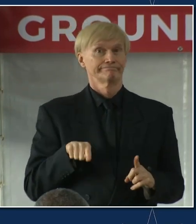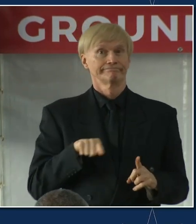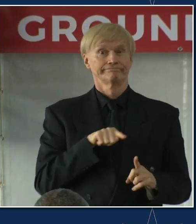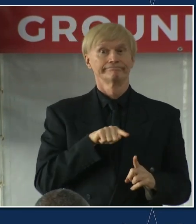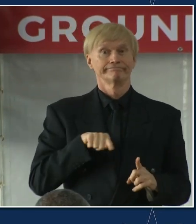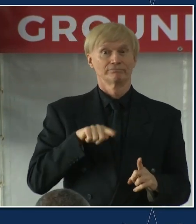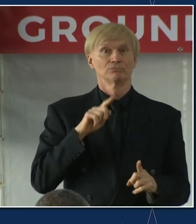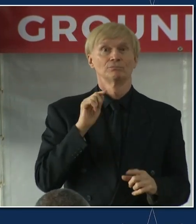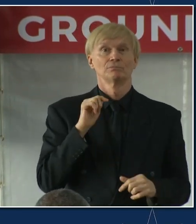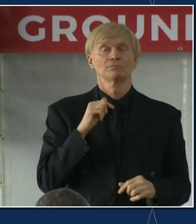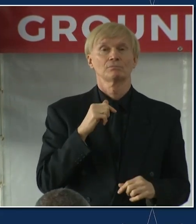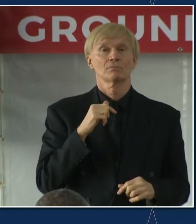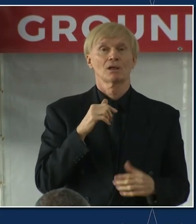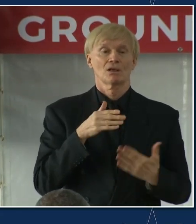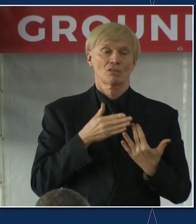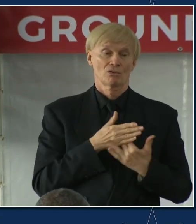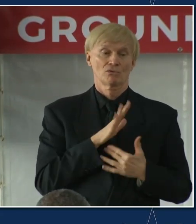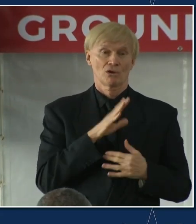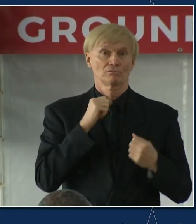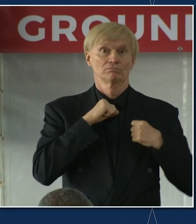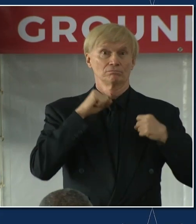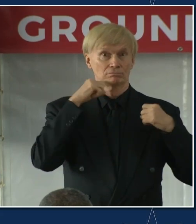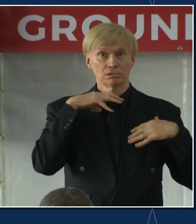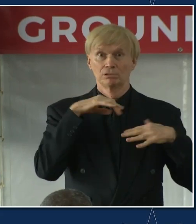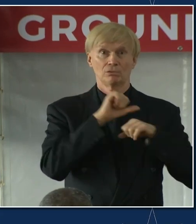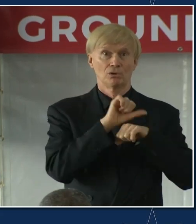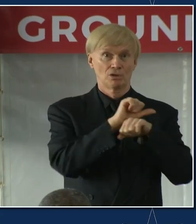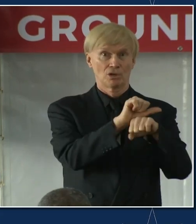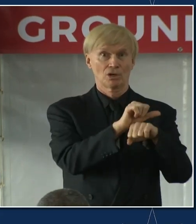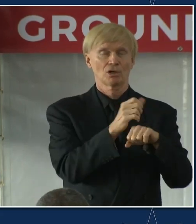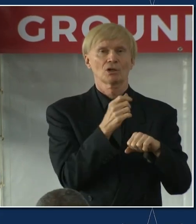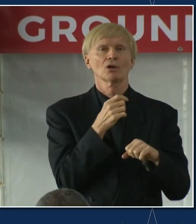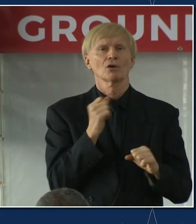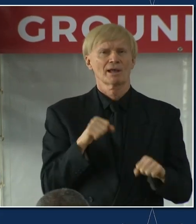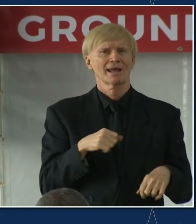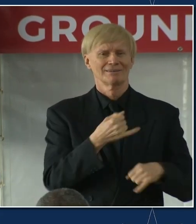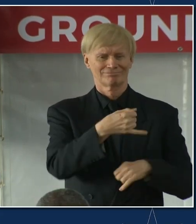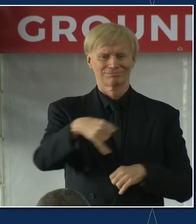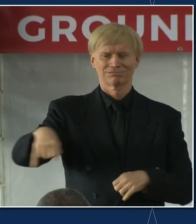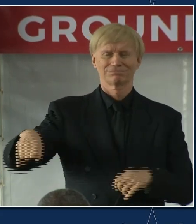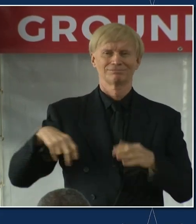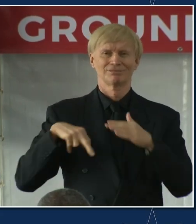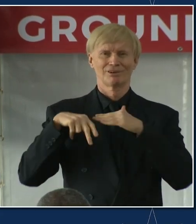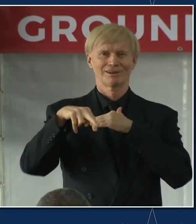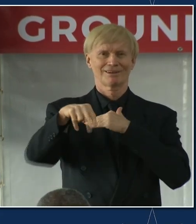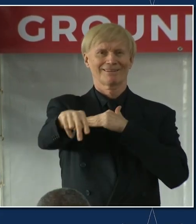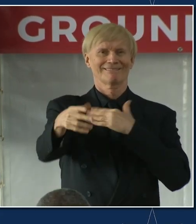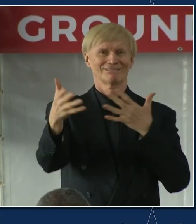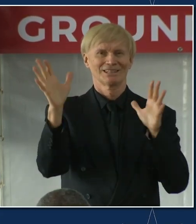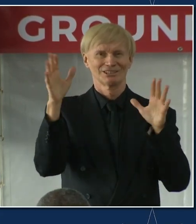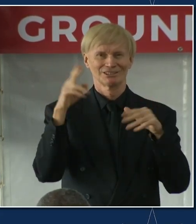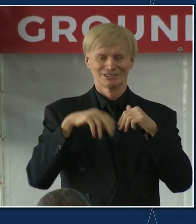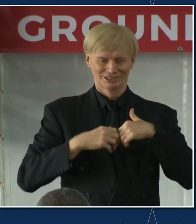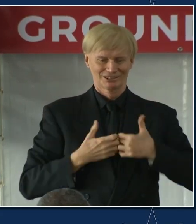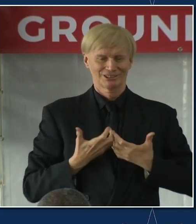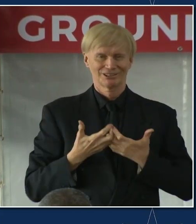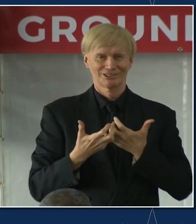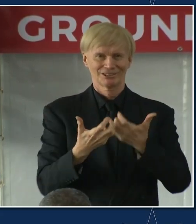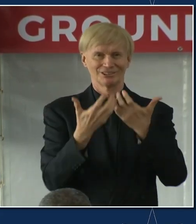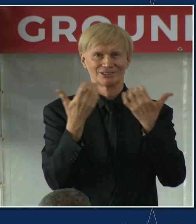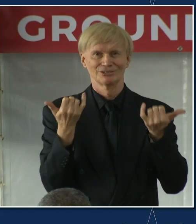It is through your tireless effort and hard work we are able to get to the finish line, and I sincerely thank you.